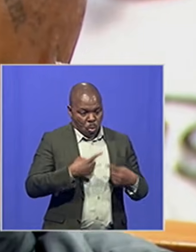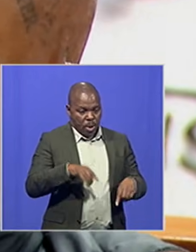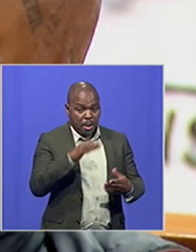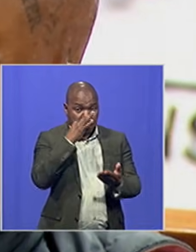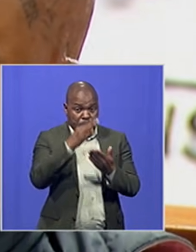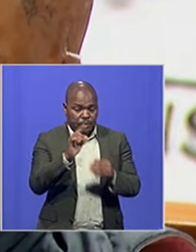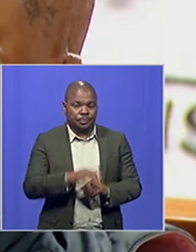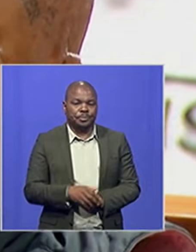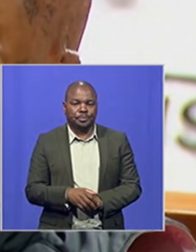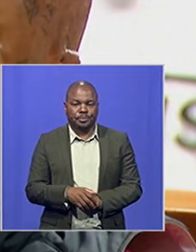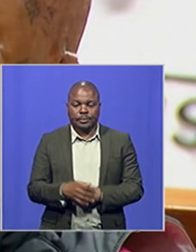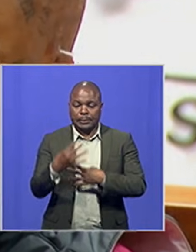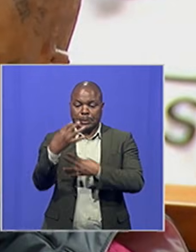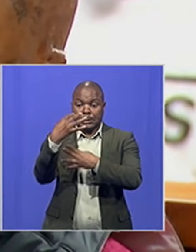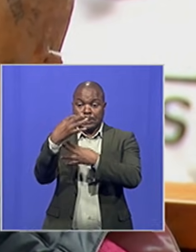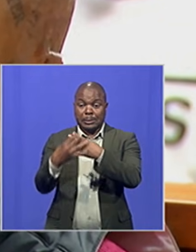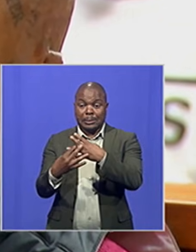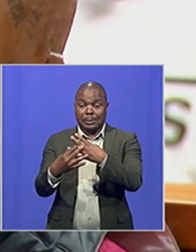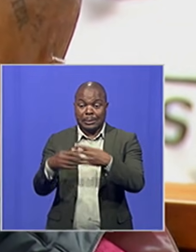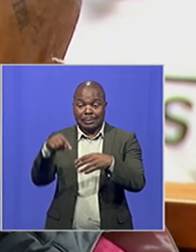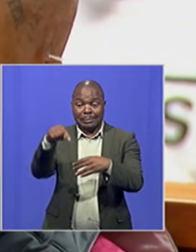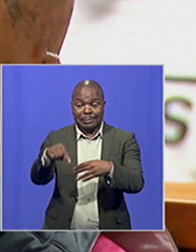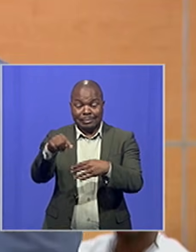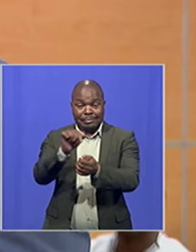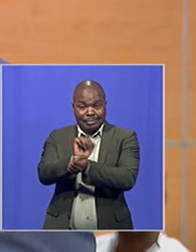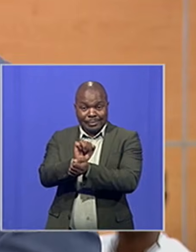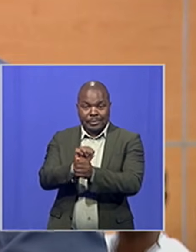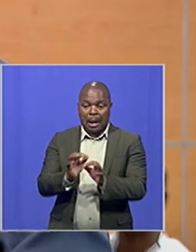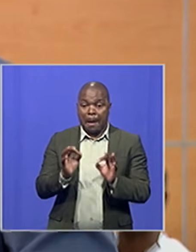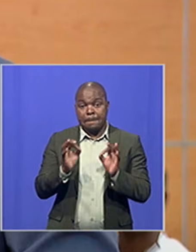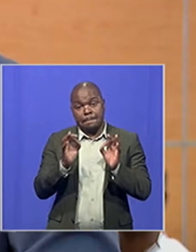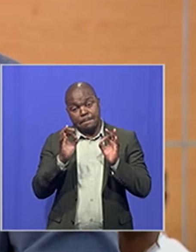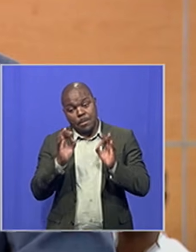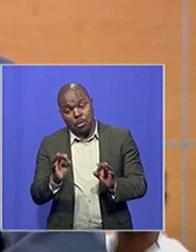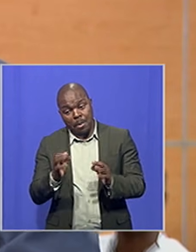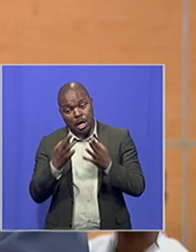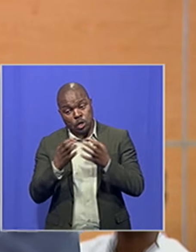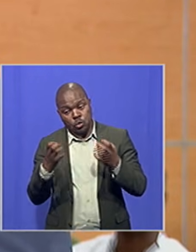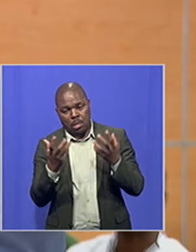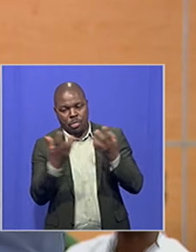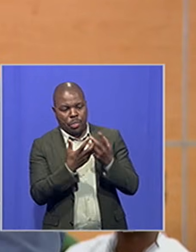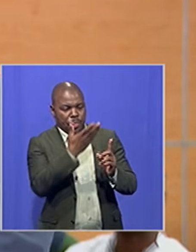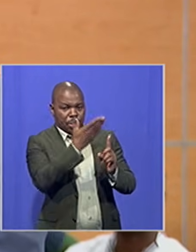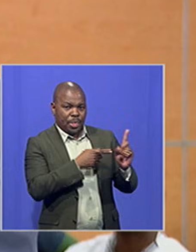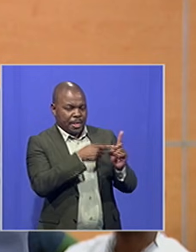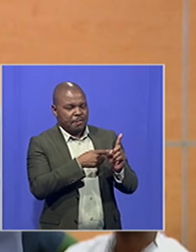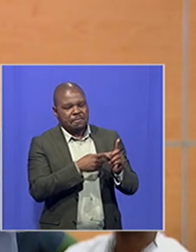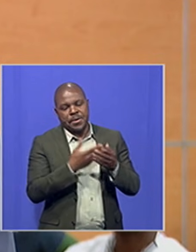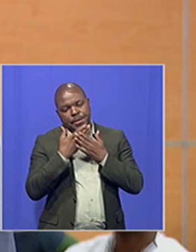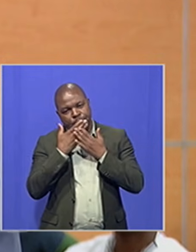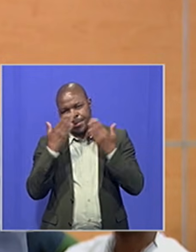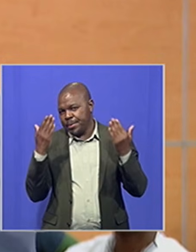the correctional service does not have proper facilities to cater